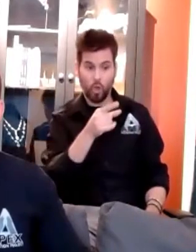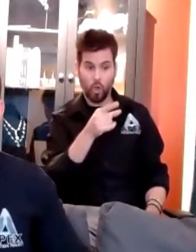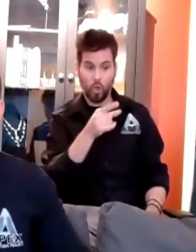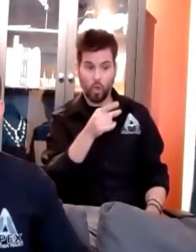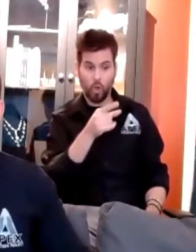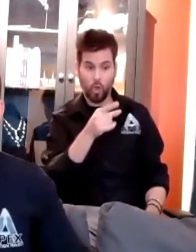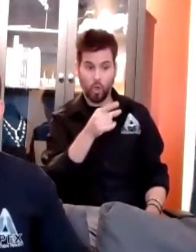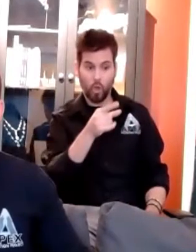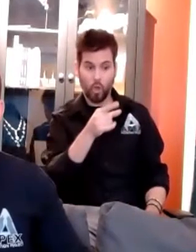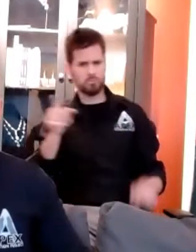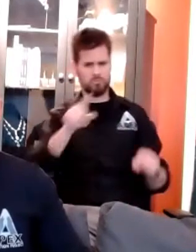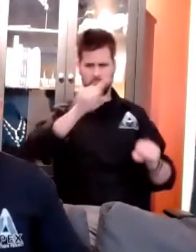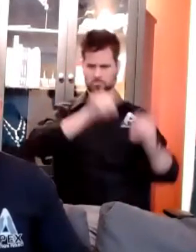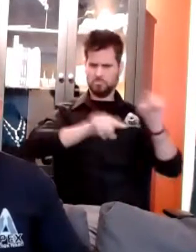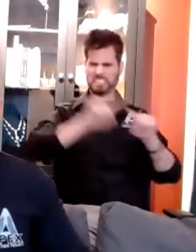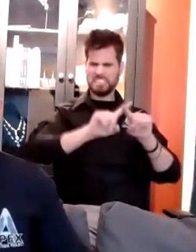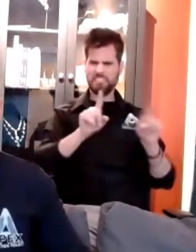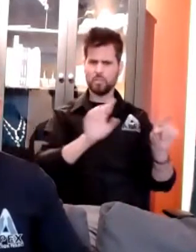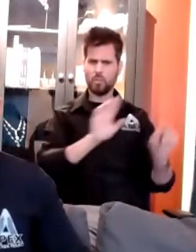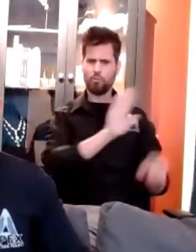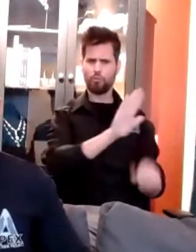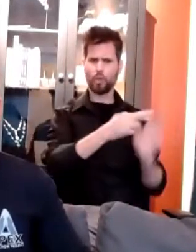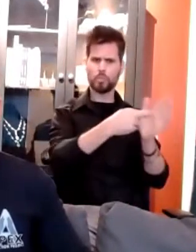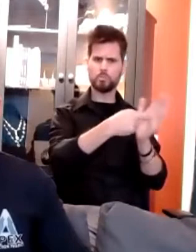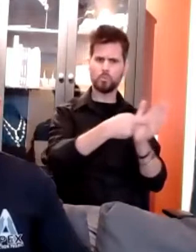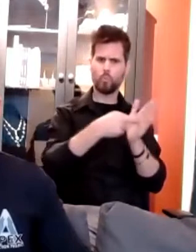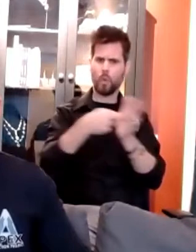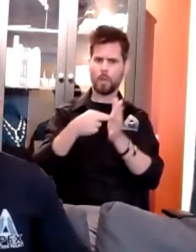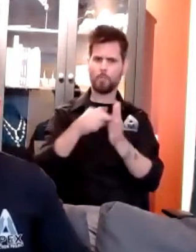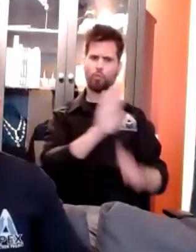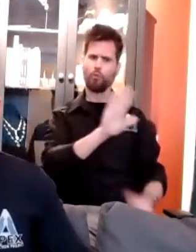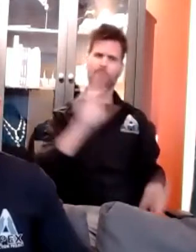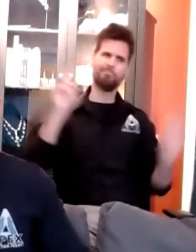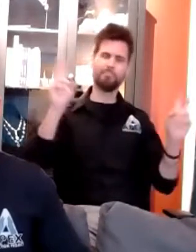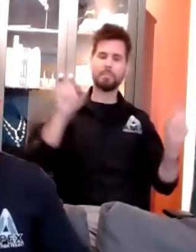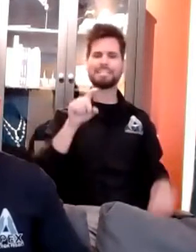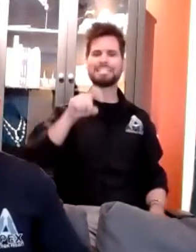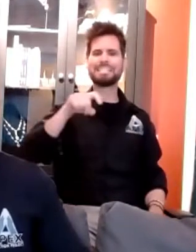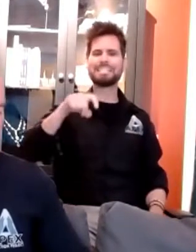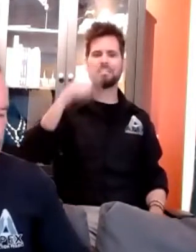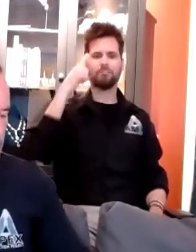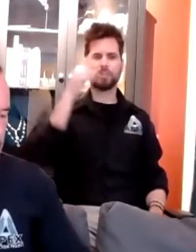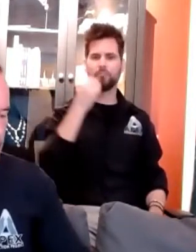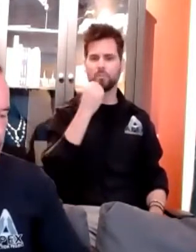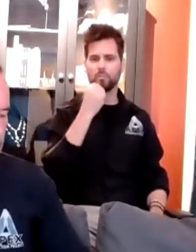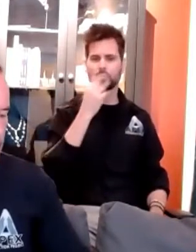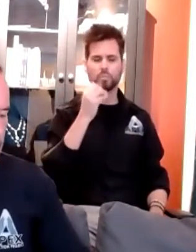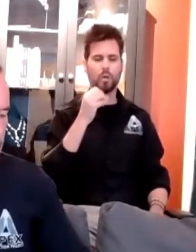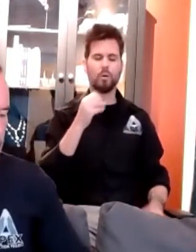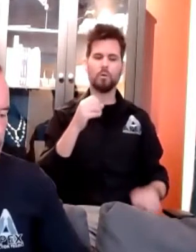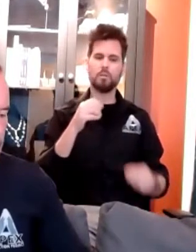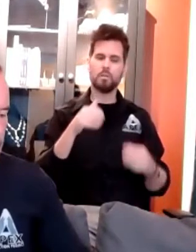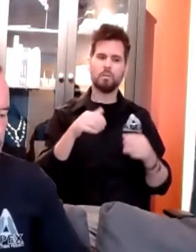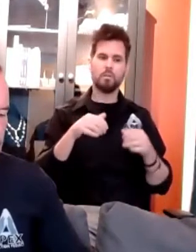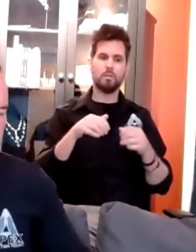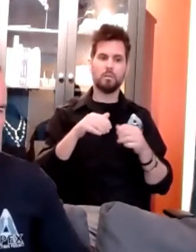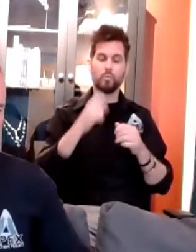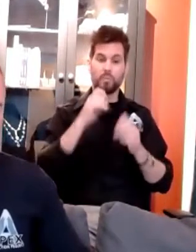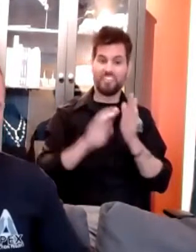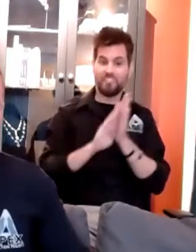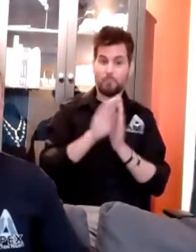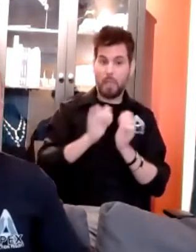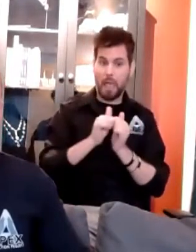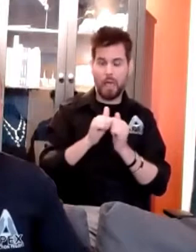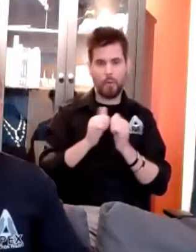And, we've built that, really paying attention to how they eat and, making sure that they don't just